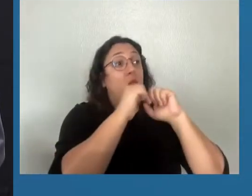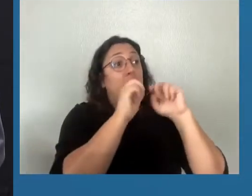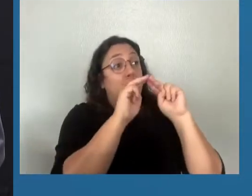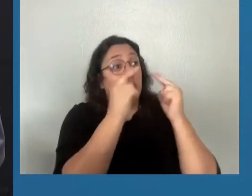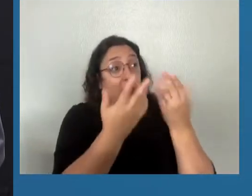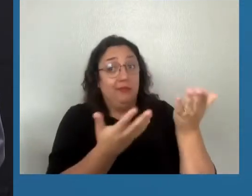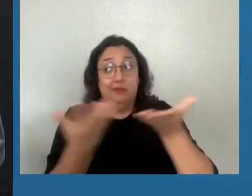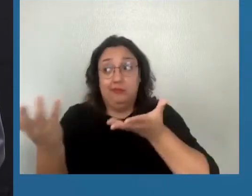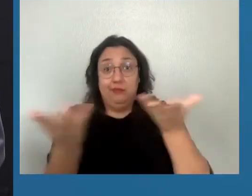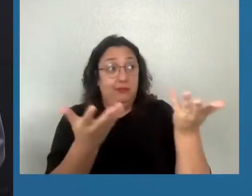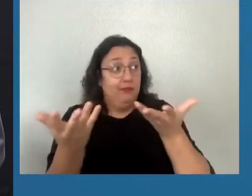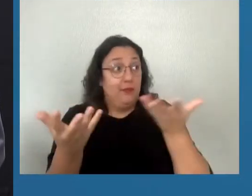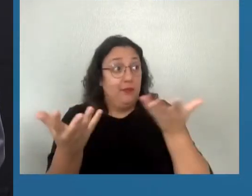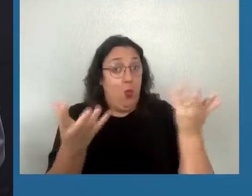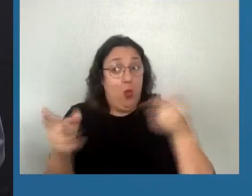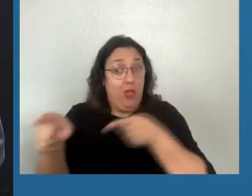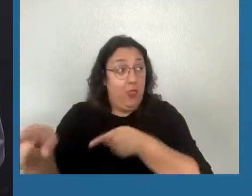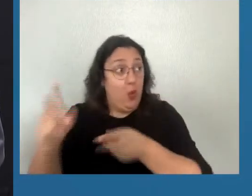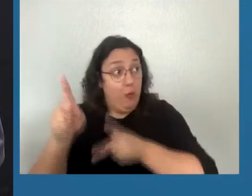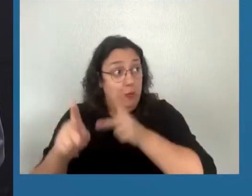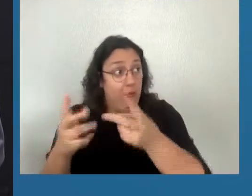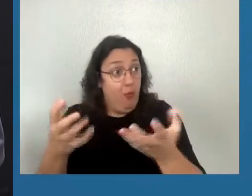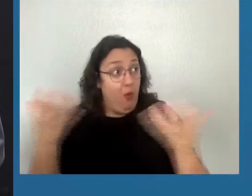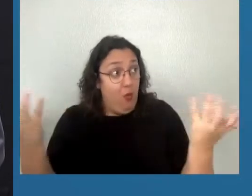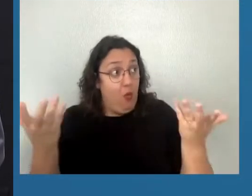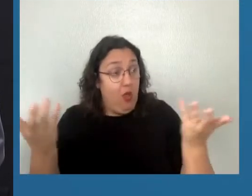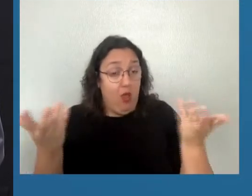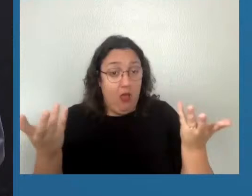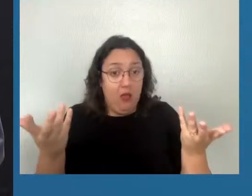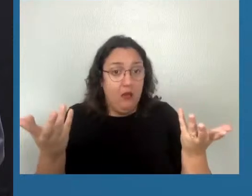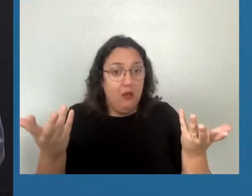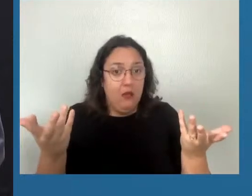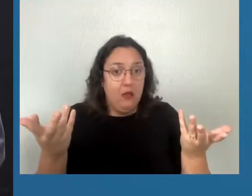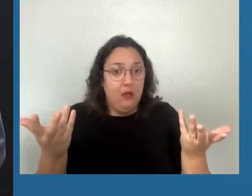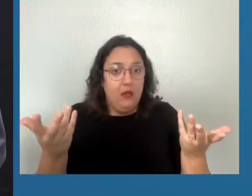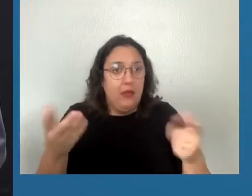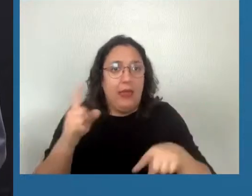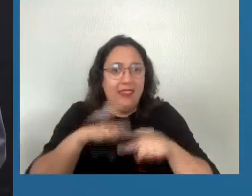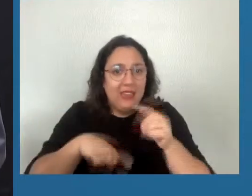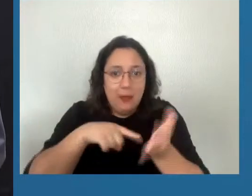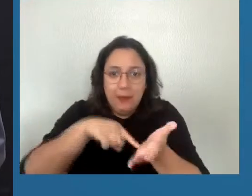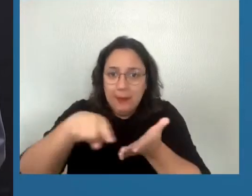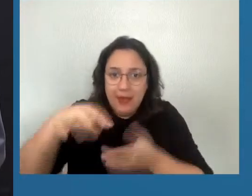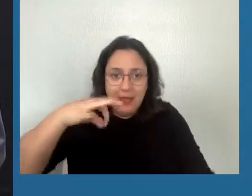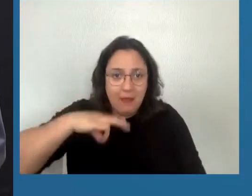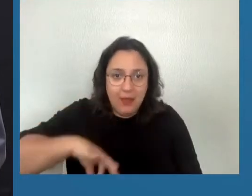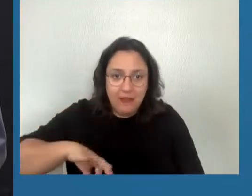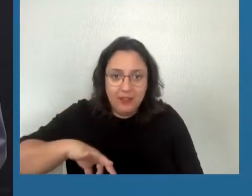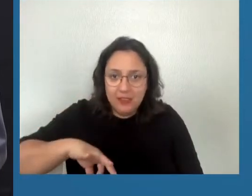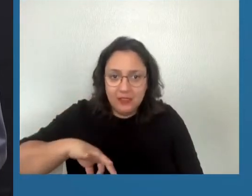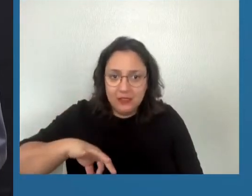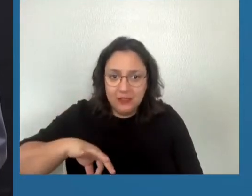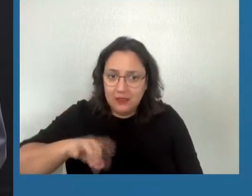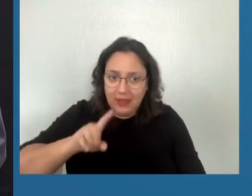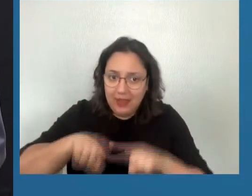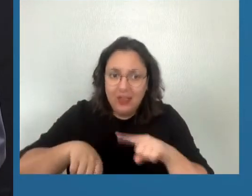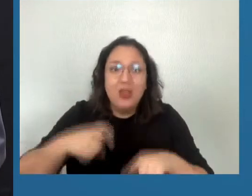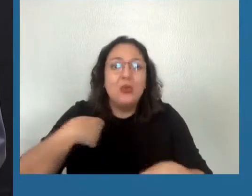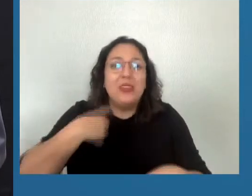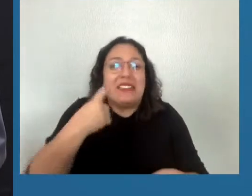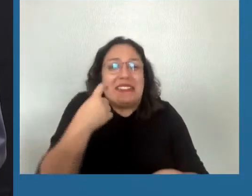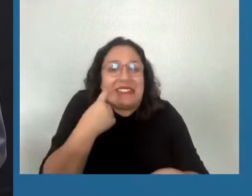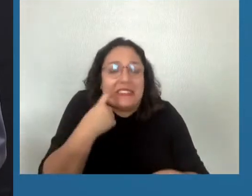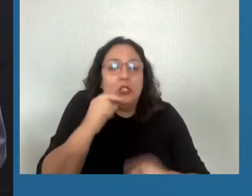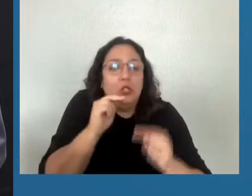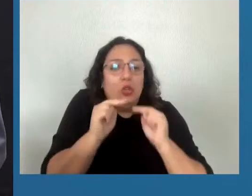do they want? I mean, it can't be pay and benefits because you literally just negotiated a very generous